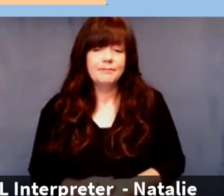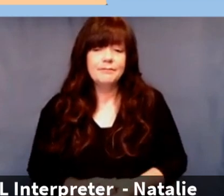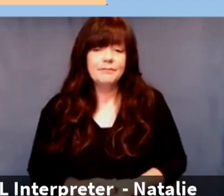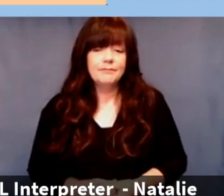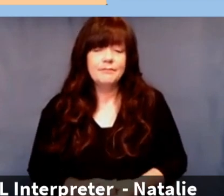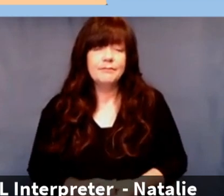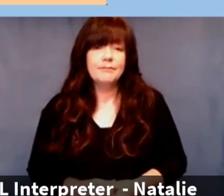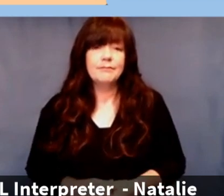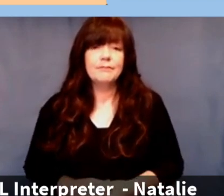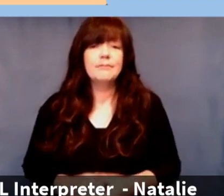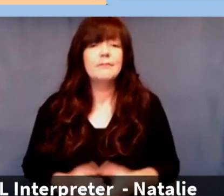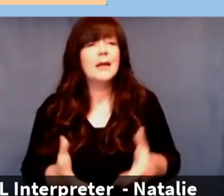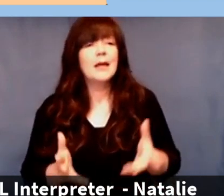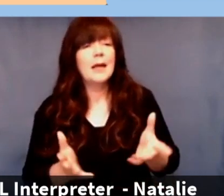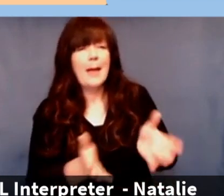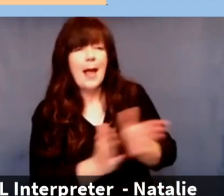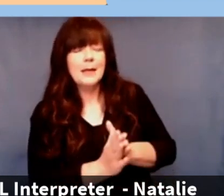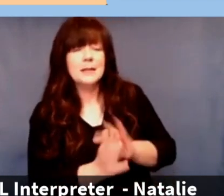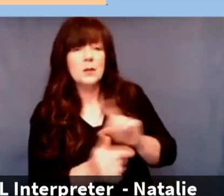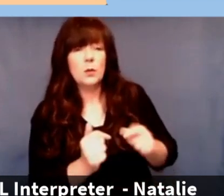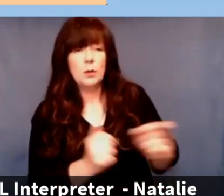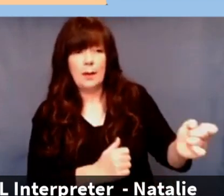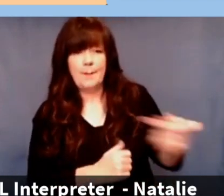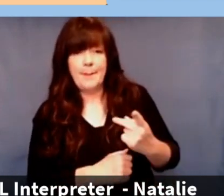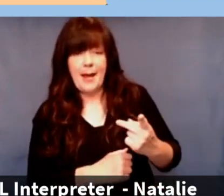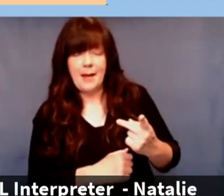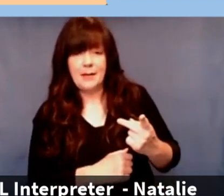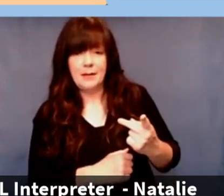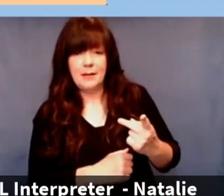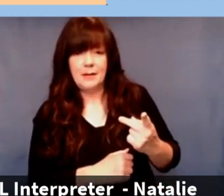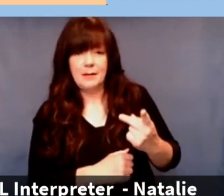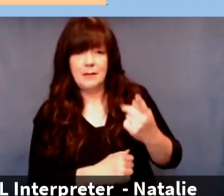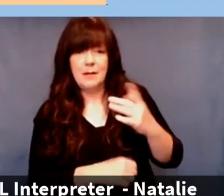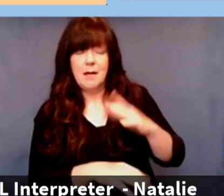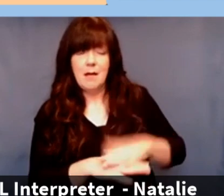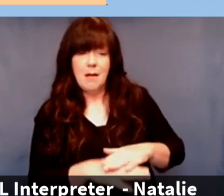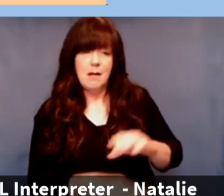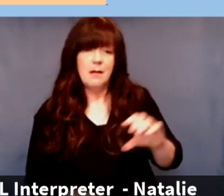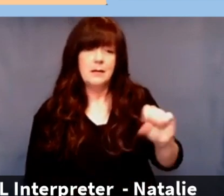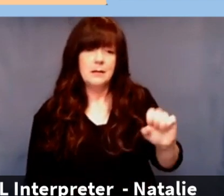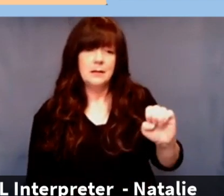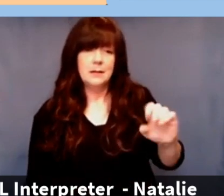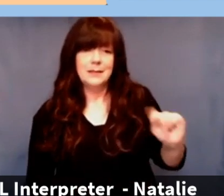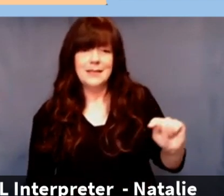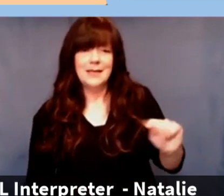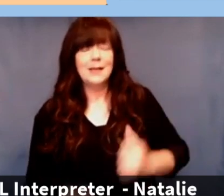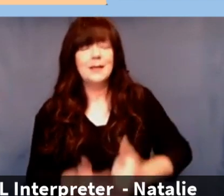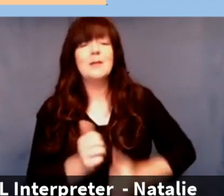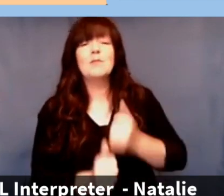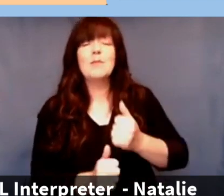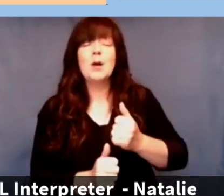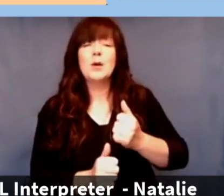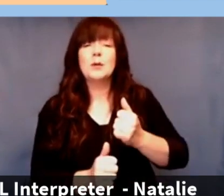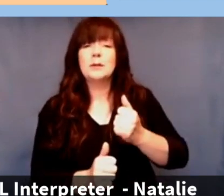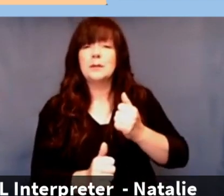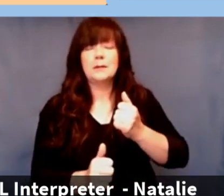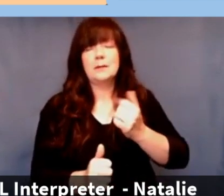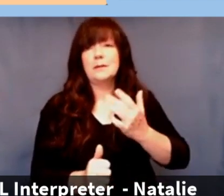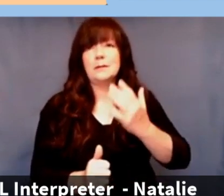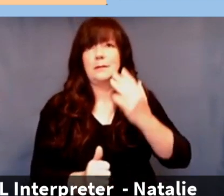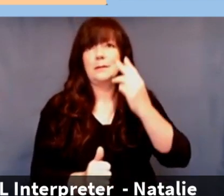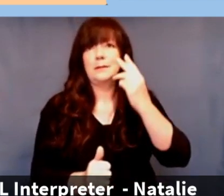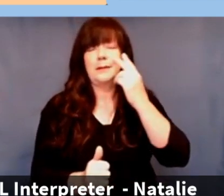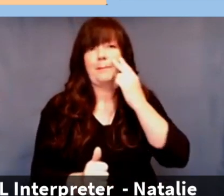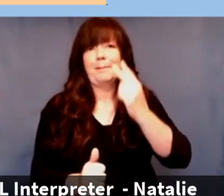And I was going to ask, when you came back on set, what was your like most memorable moment besides the fight? What was your